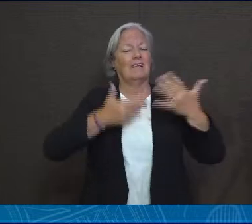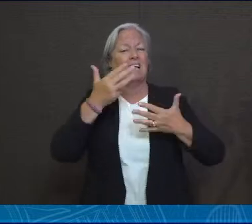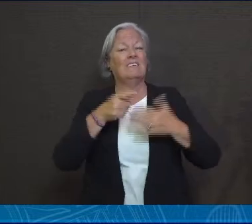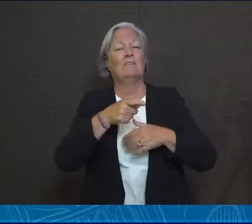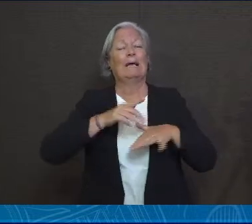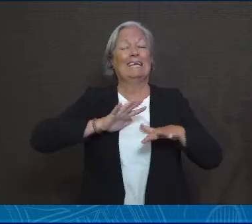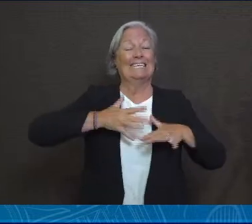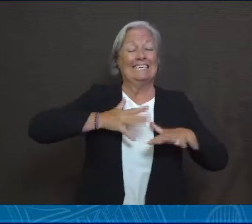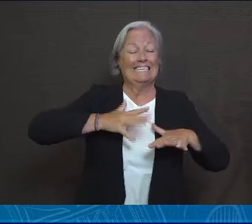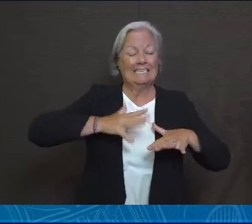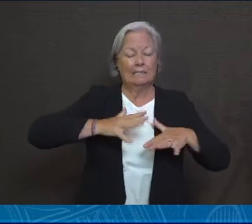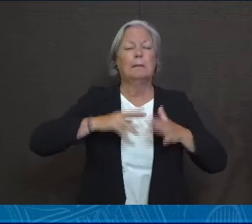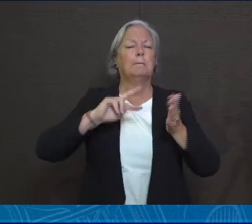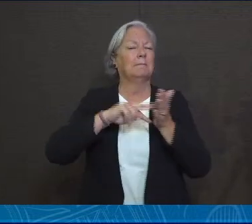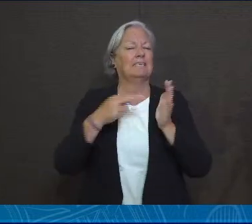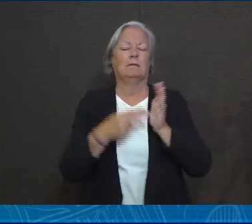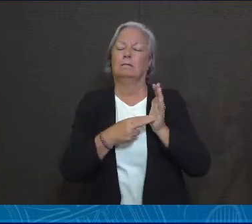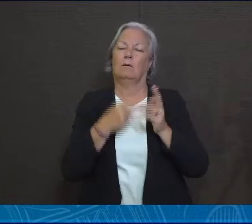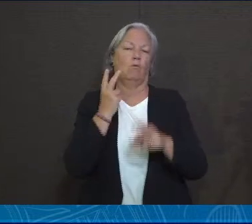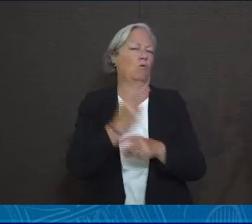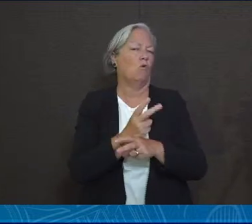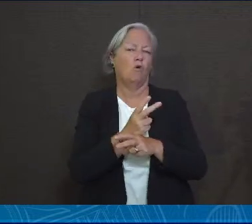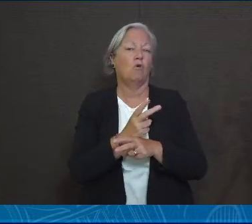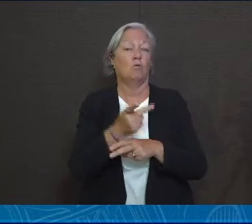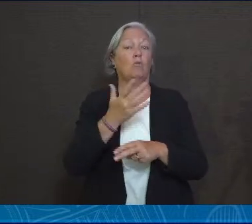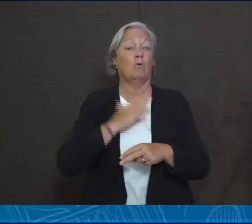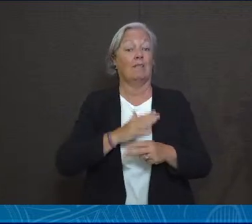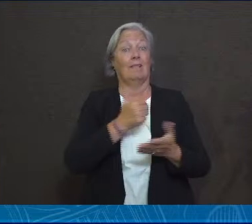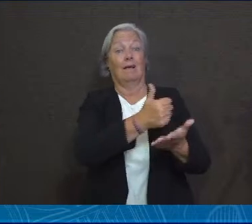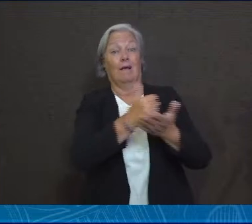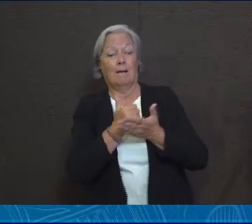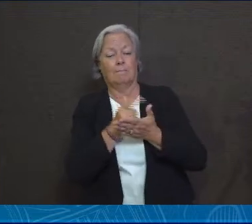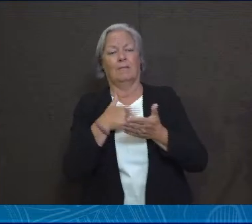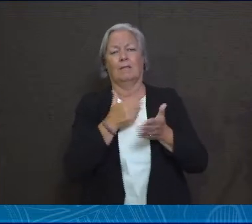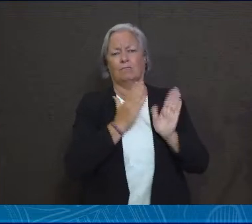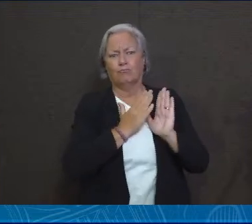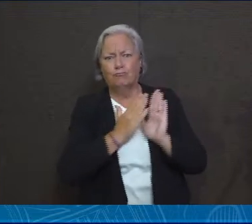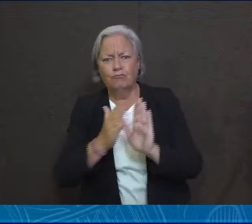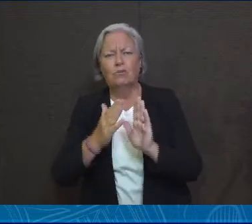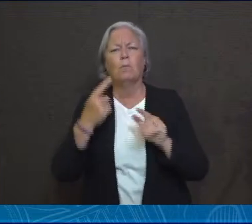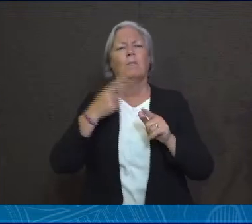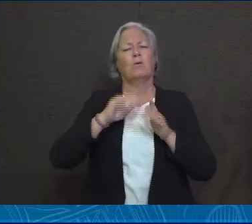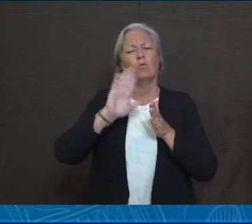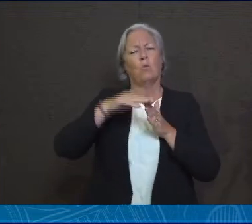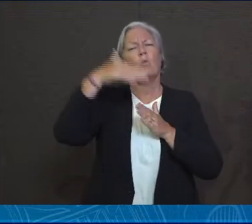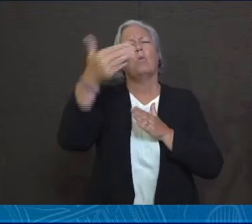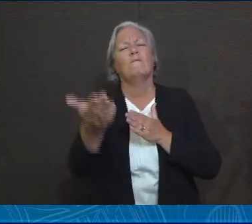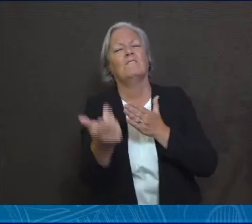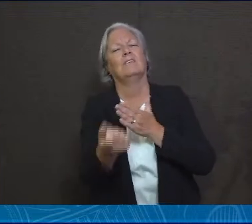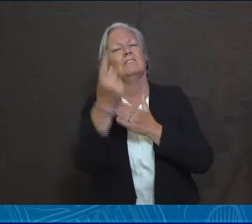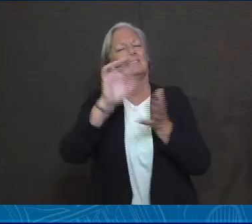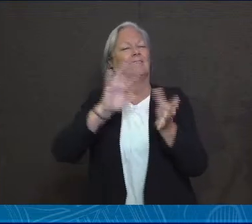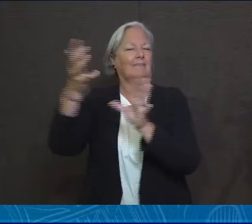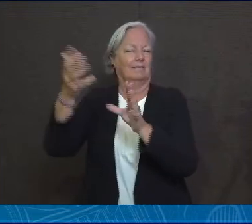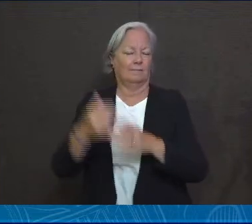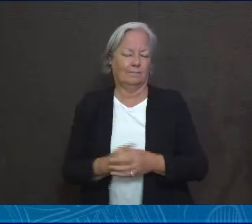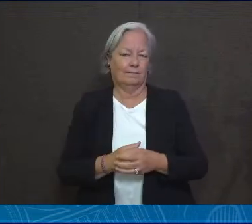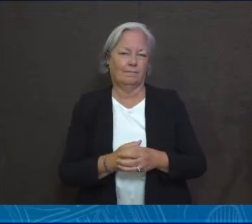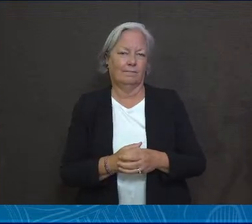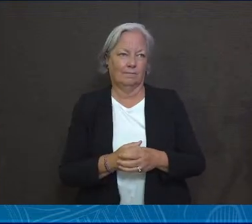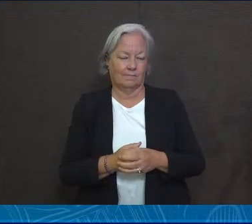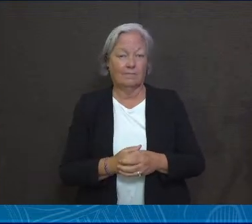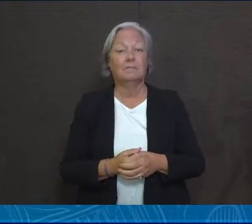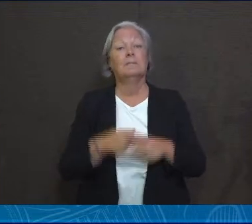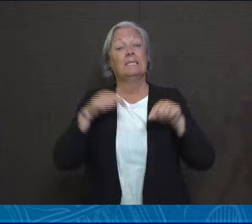that optimize resources for both preparedness and recovery. Another key point that we can draw out from